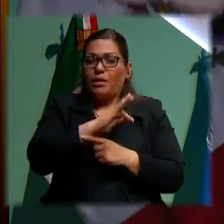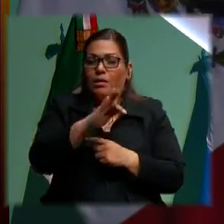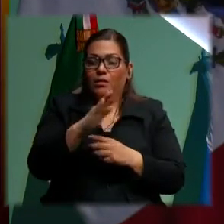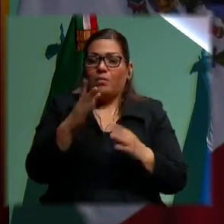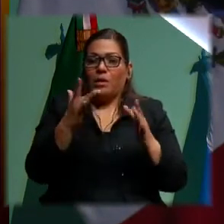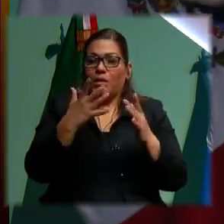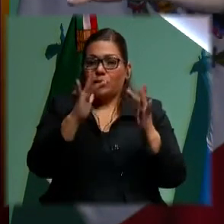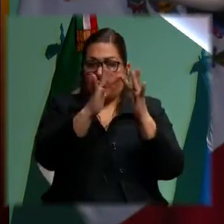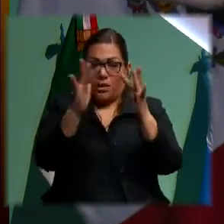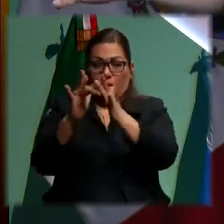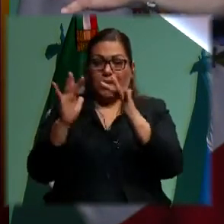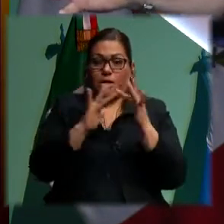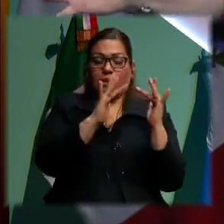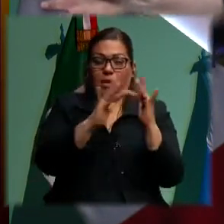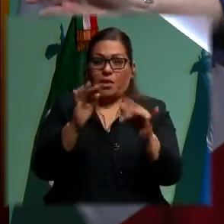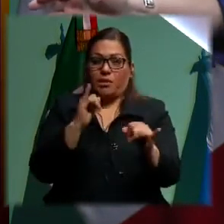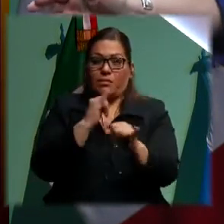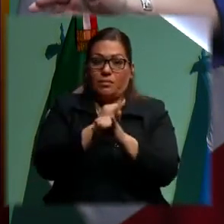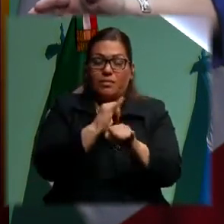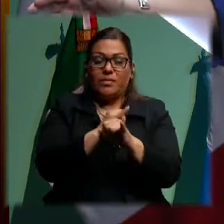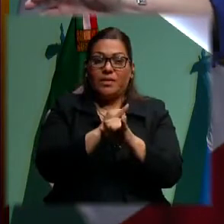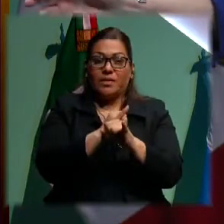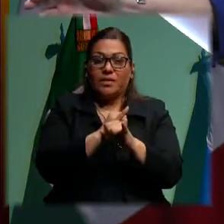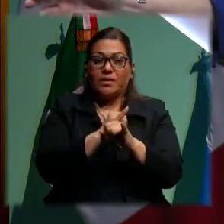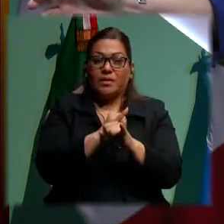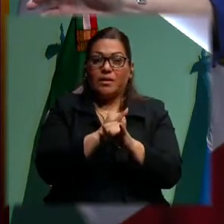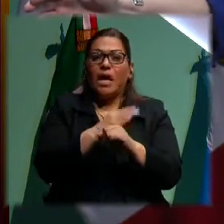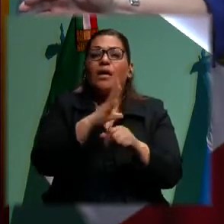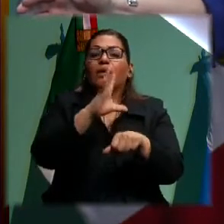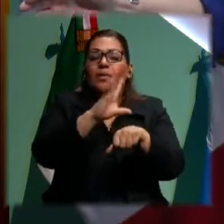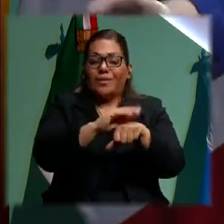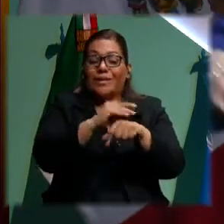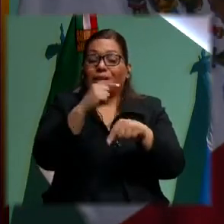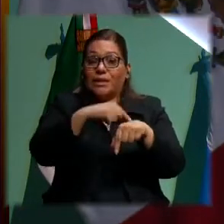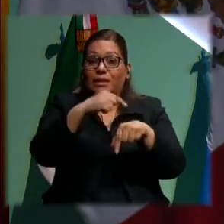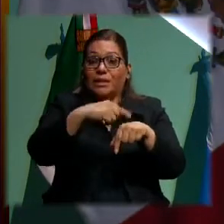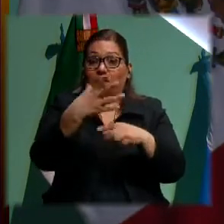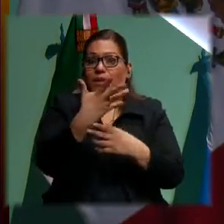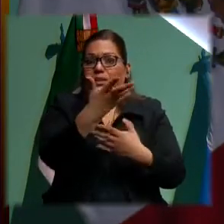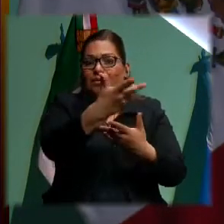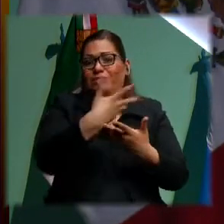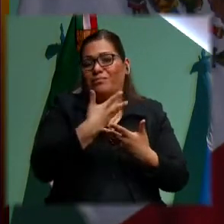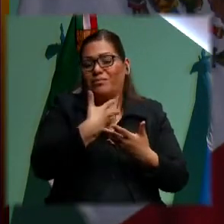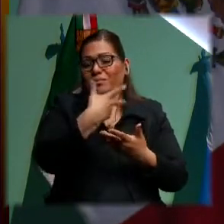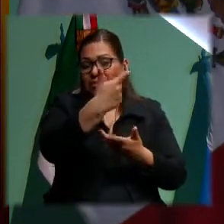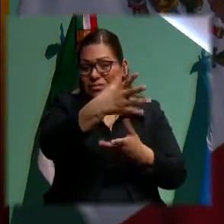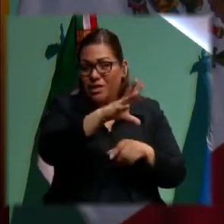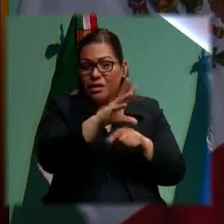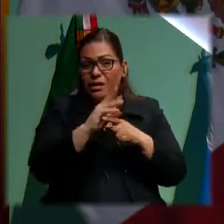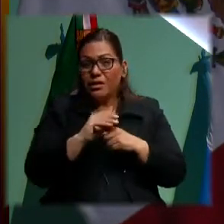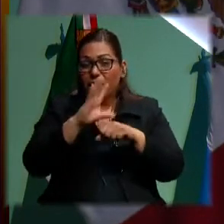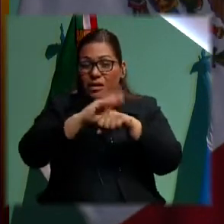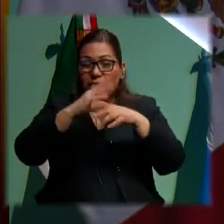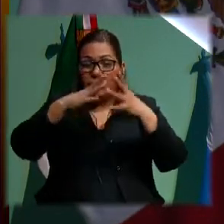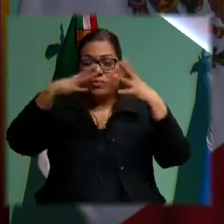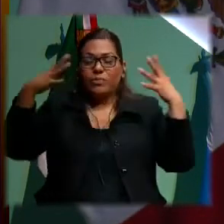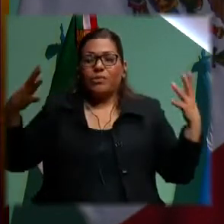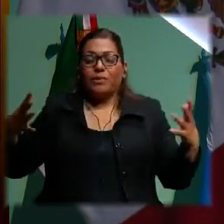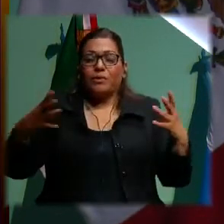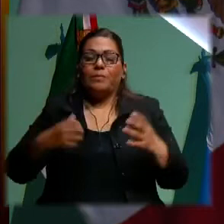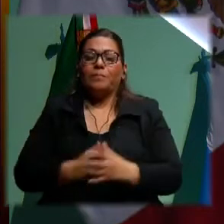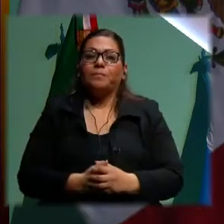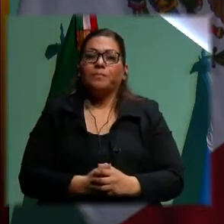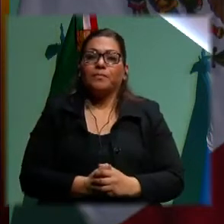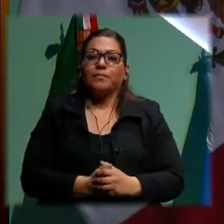that license have to be so big that our partners can't afford to get it? Or can it be a small